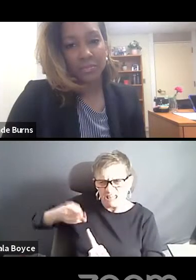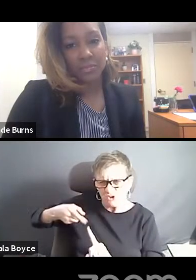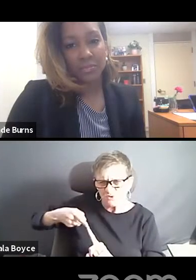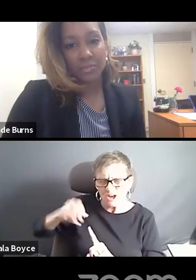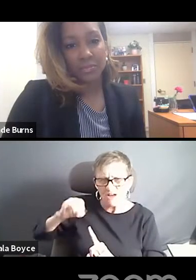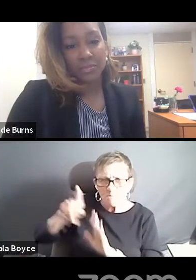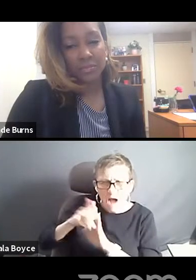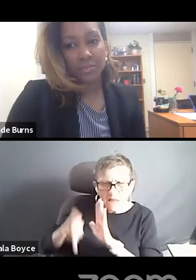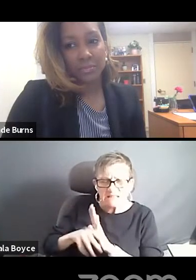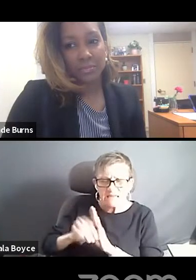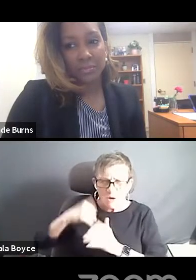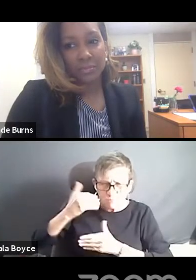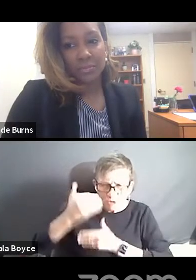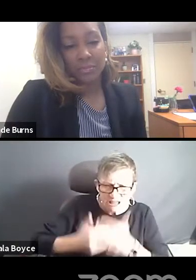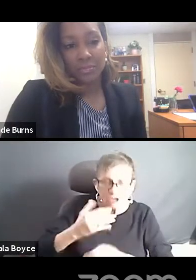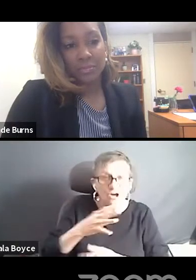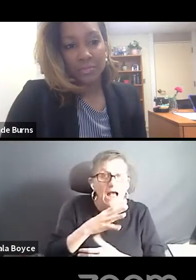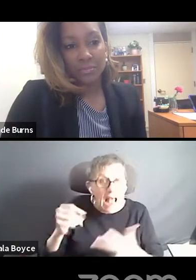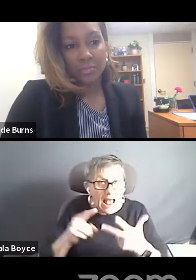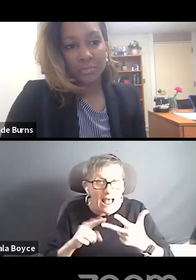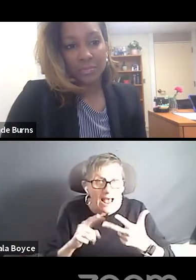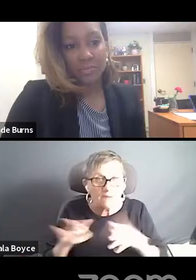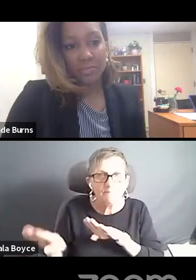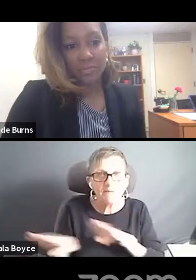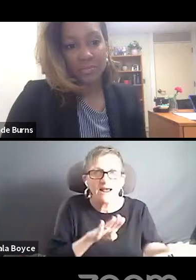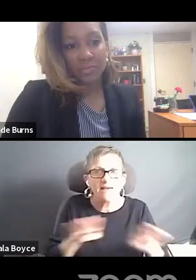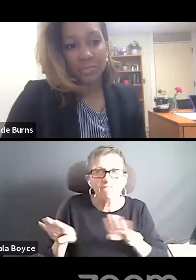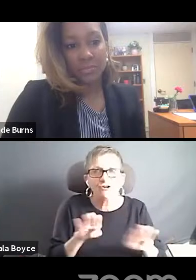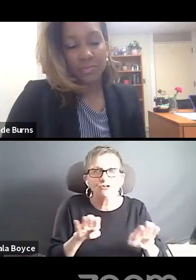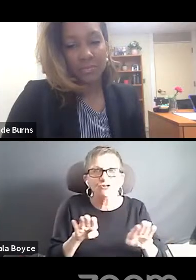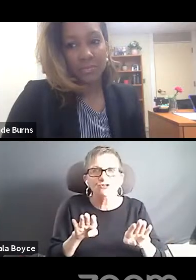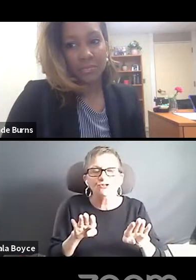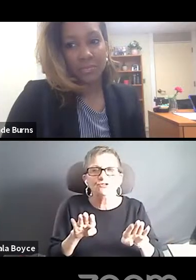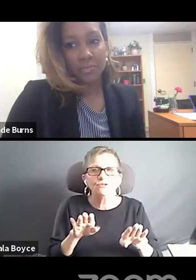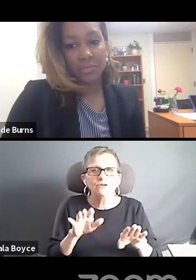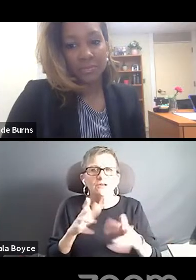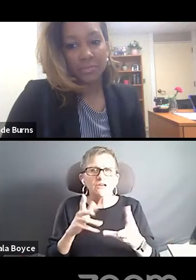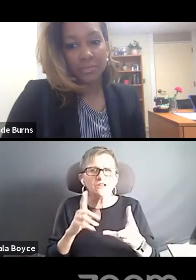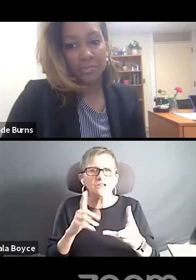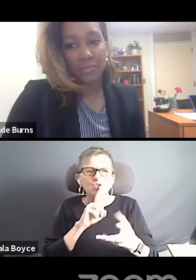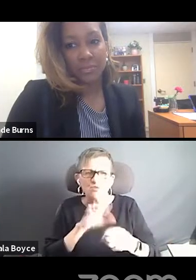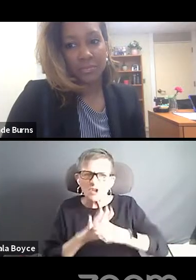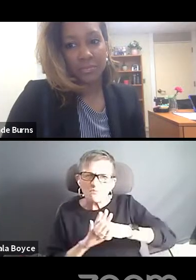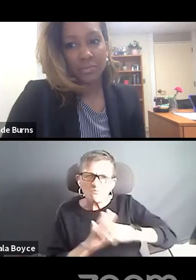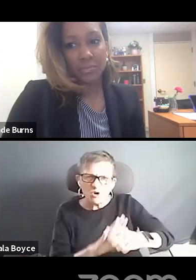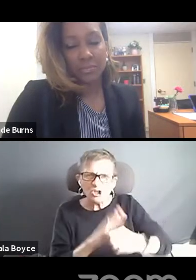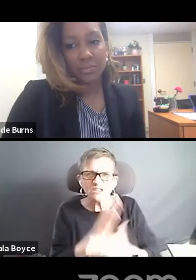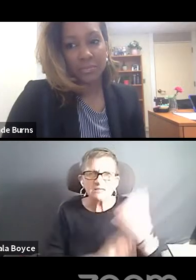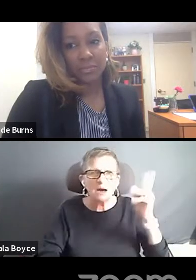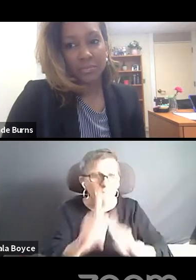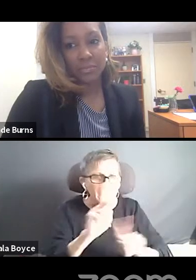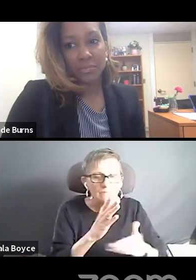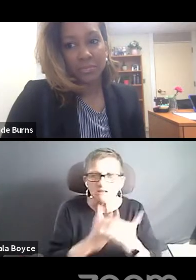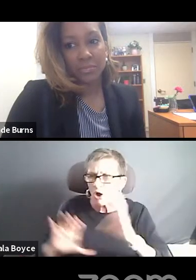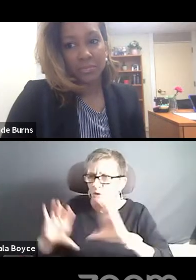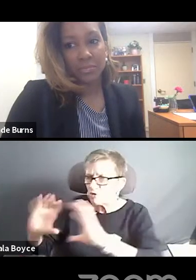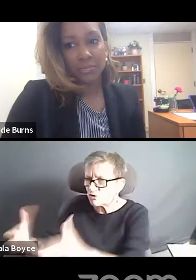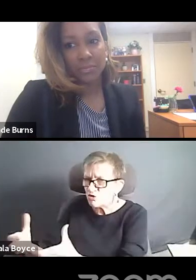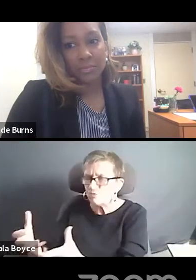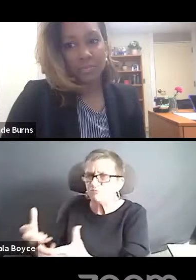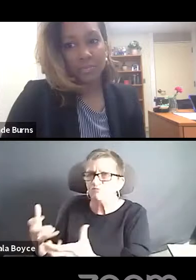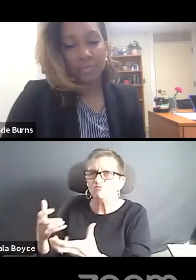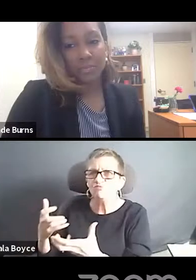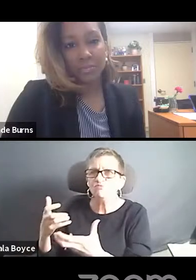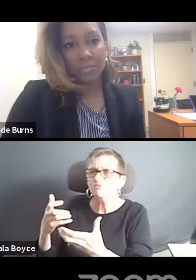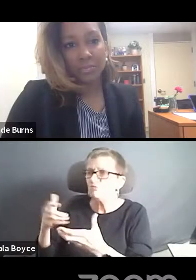and procedures and behaviors that have driven certain people groups down as